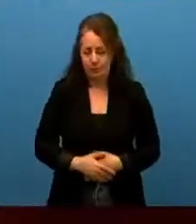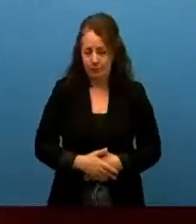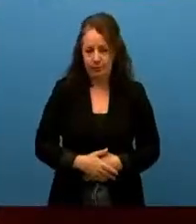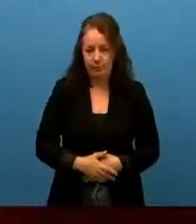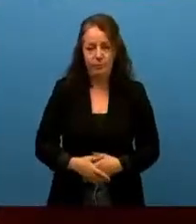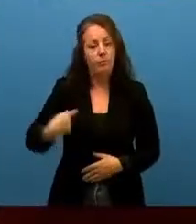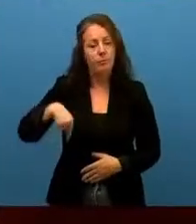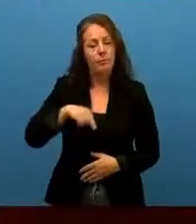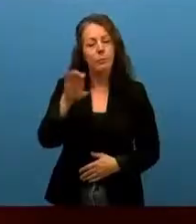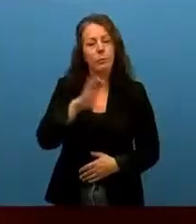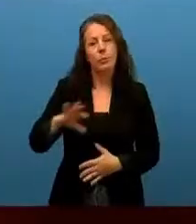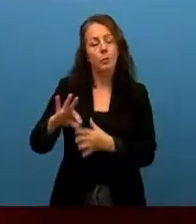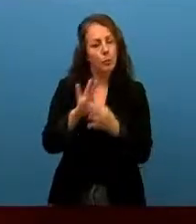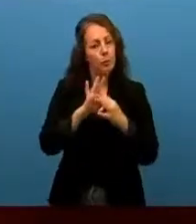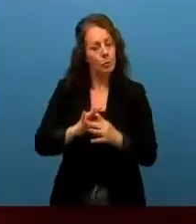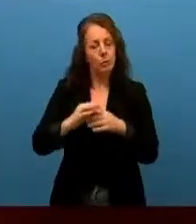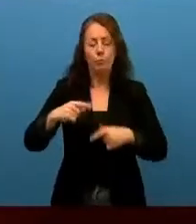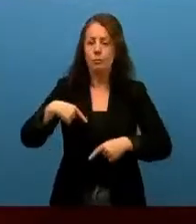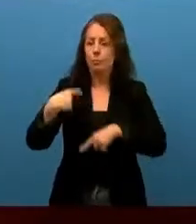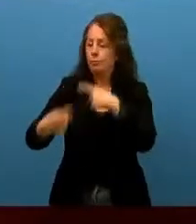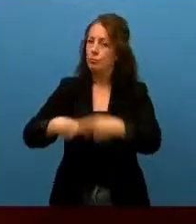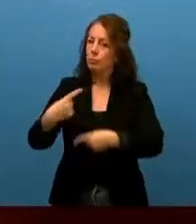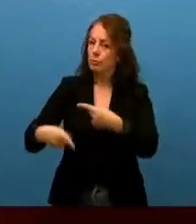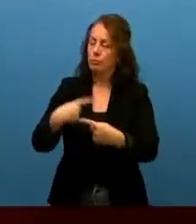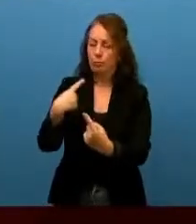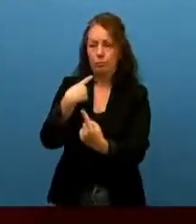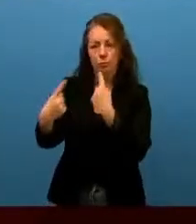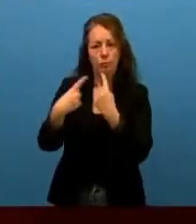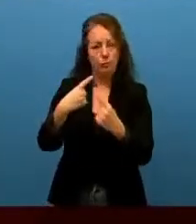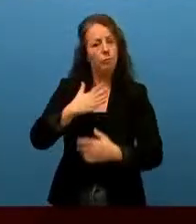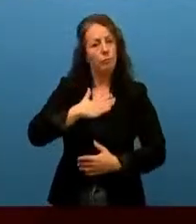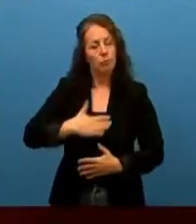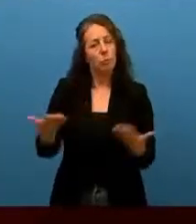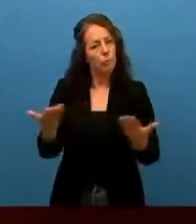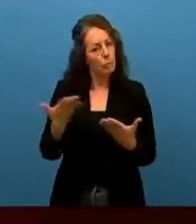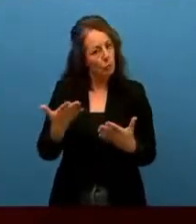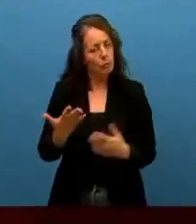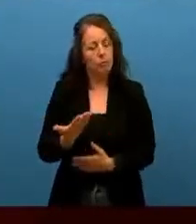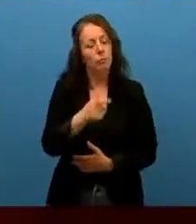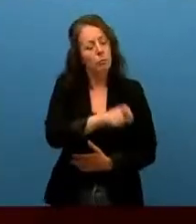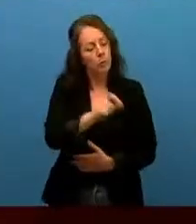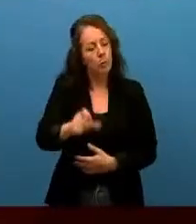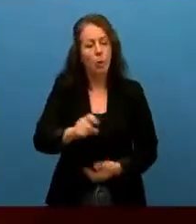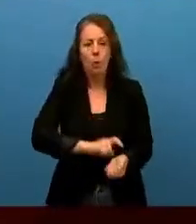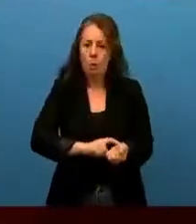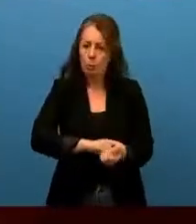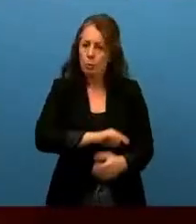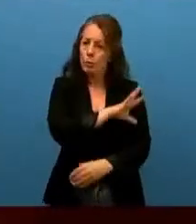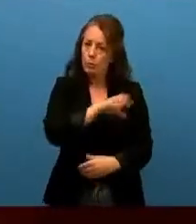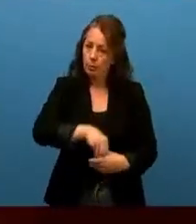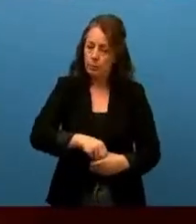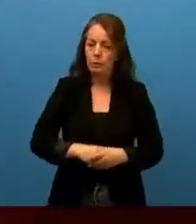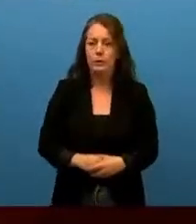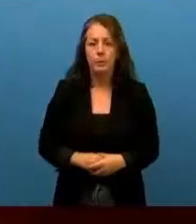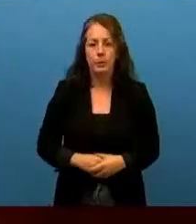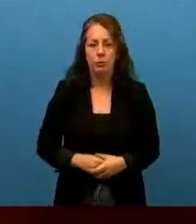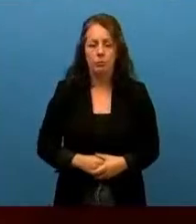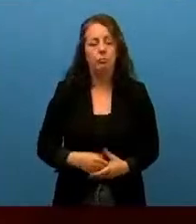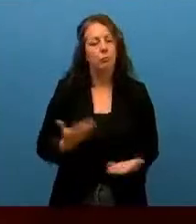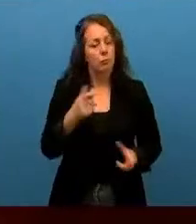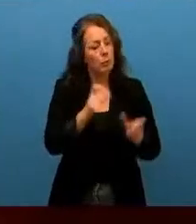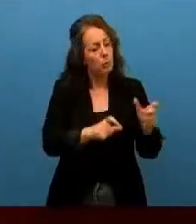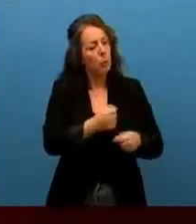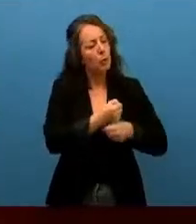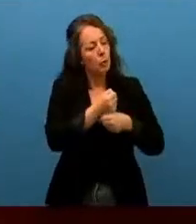all efforts to enhance the full, effective, and meaningful participation of Indigenous peoples, representatives, and institutions in